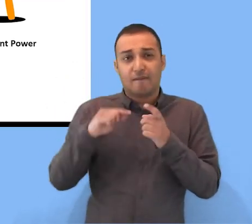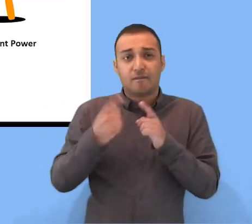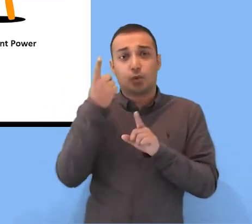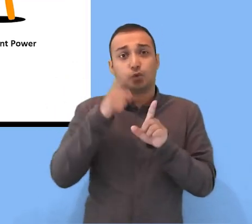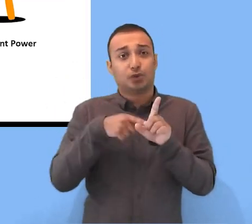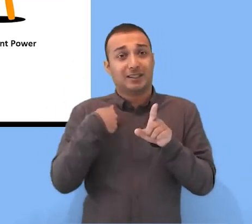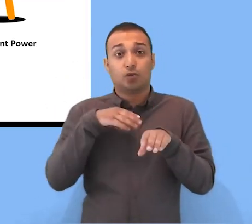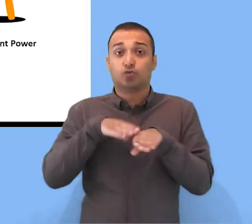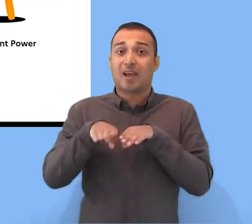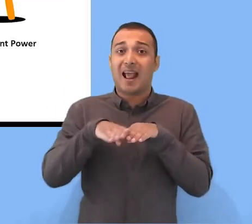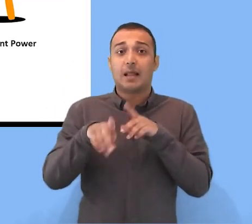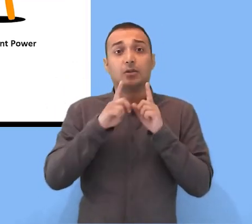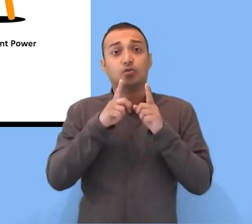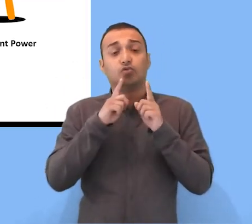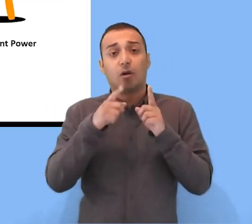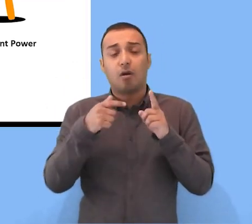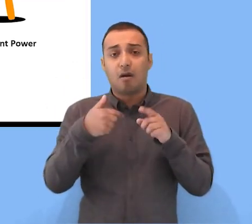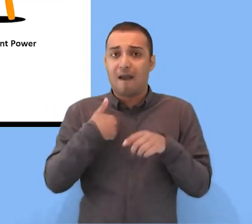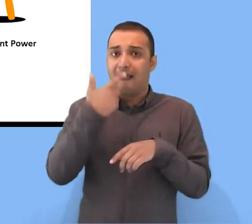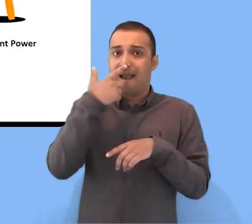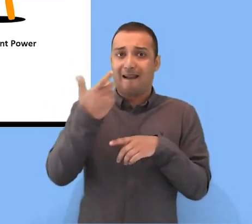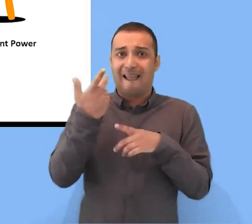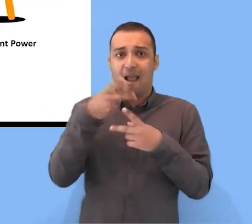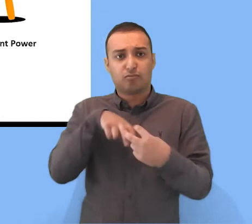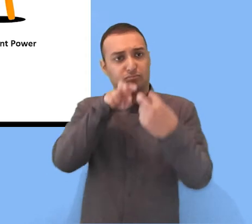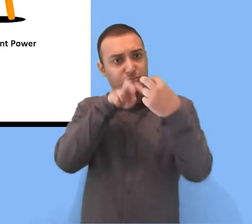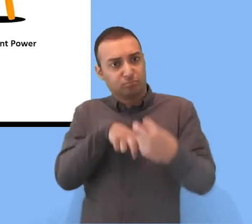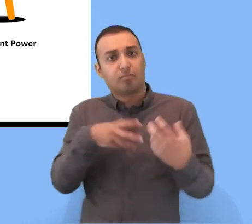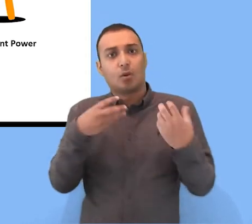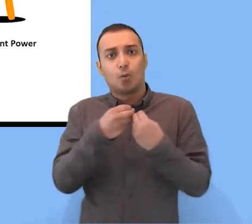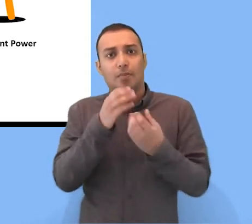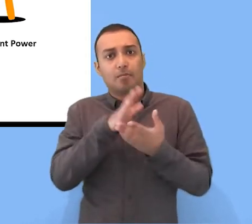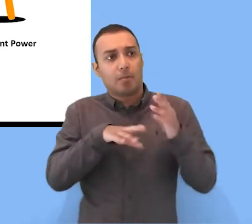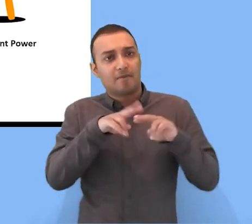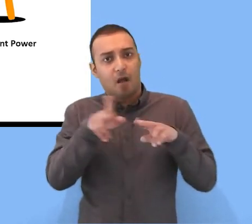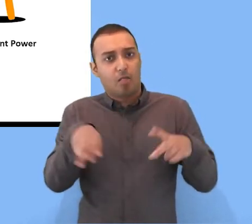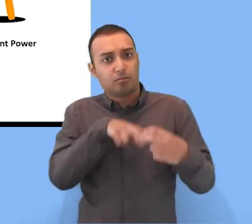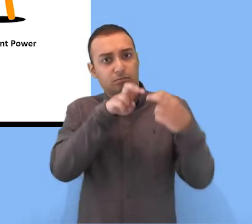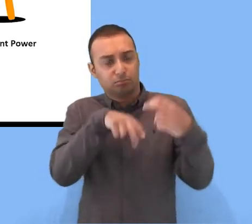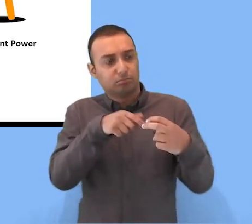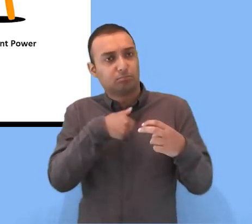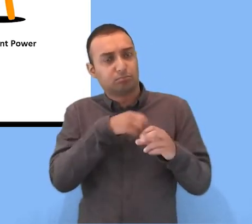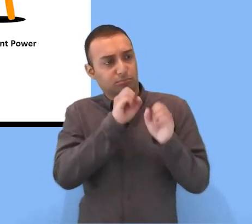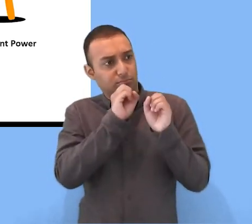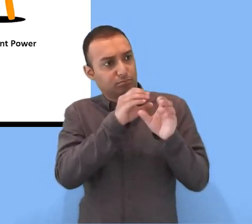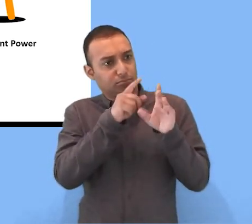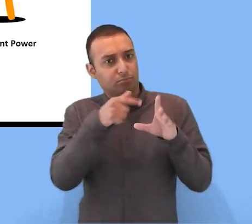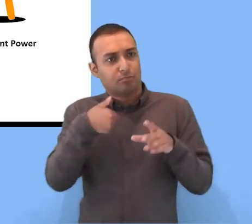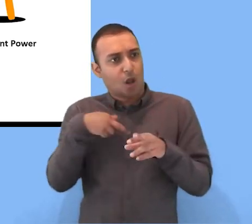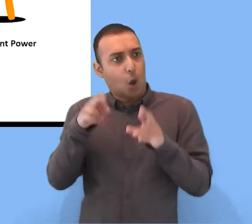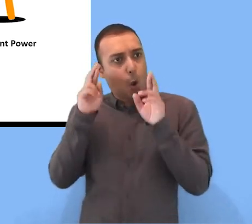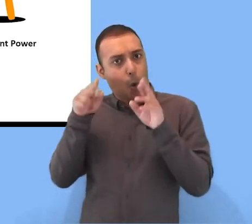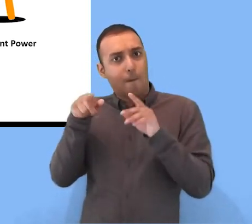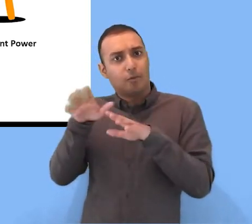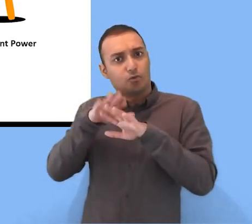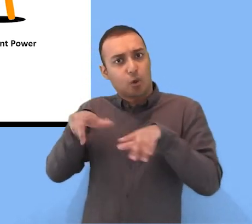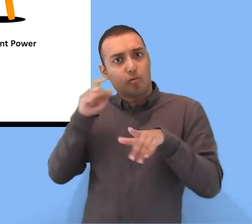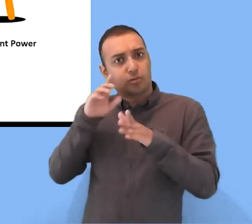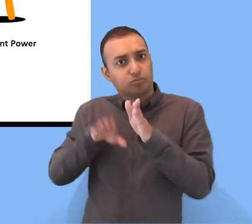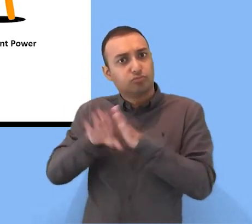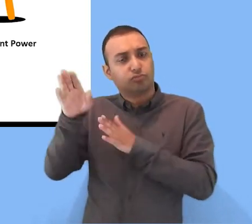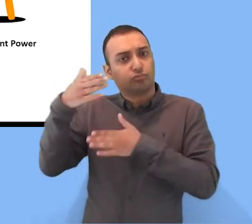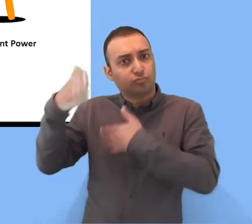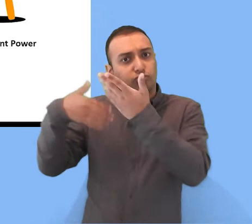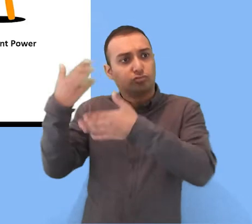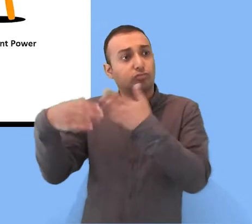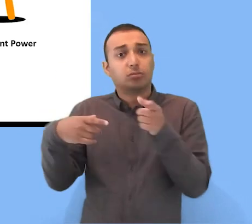was able to sit down with parents and say to them, these are my hopes for your child for the next year, but we didn't really build the space to hear what the parents'